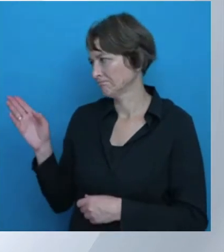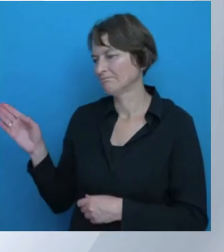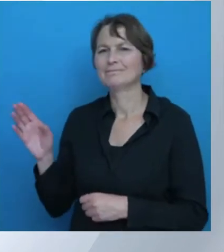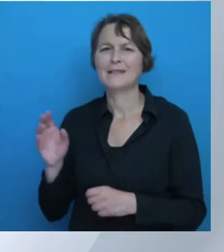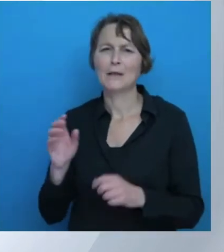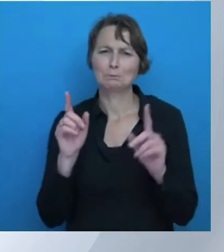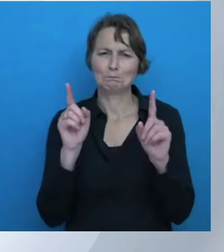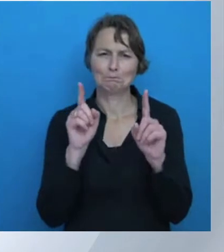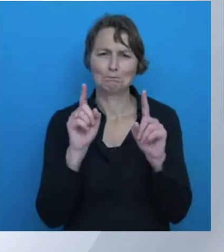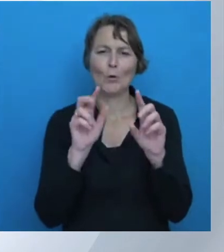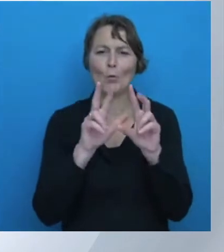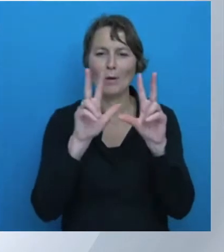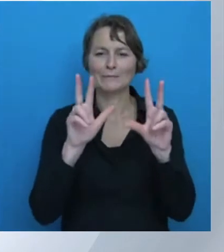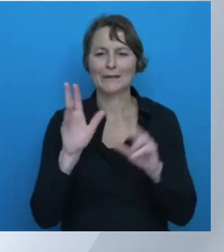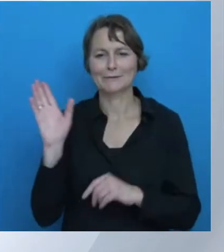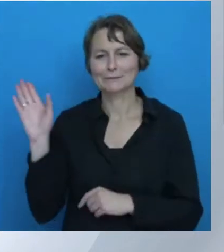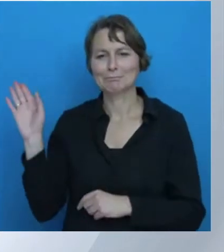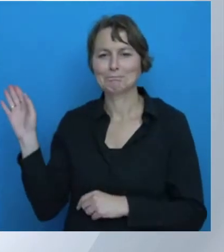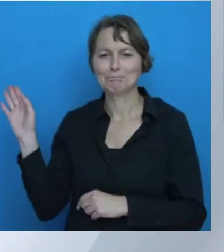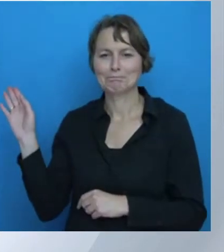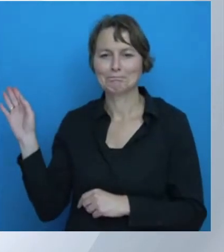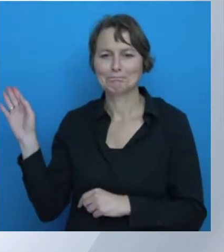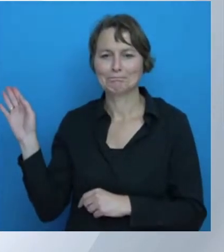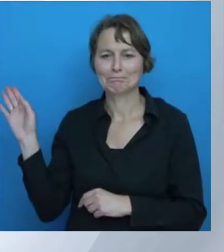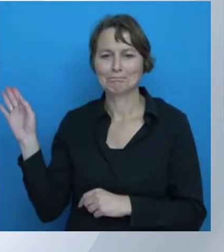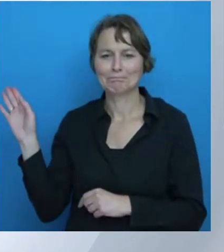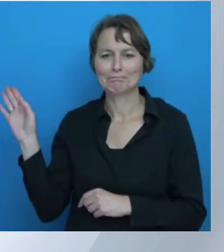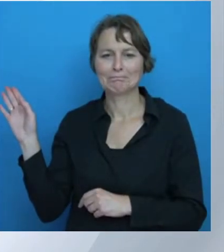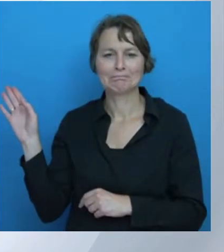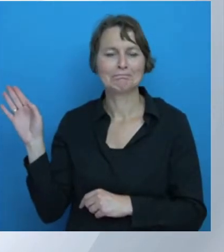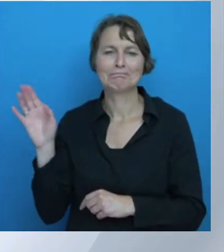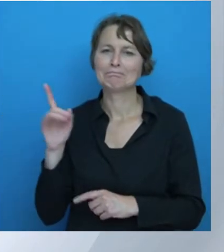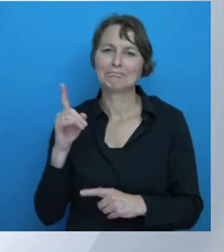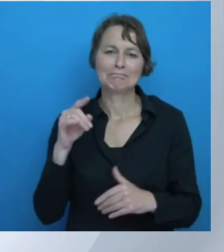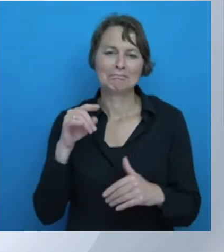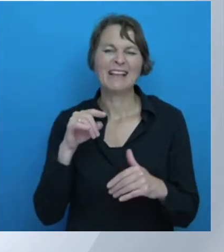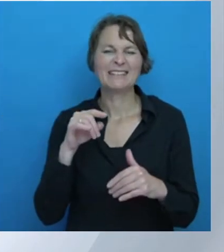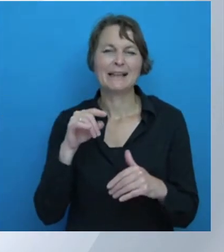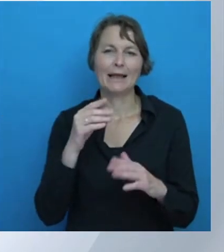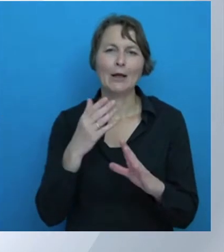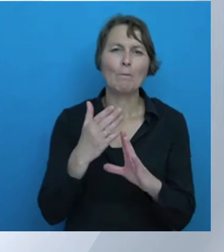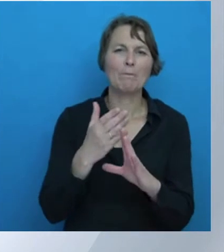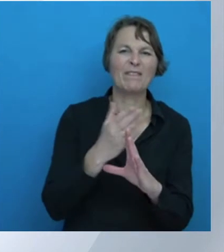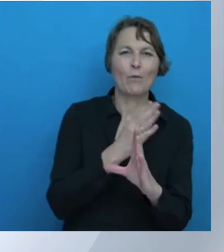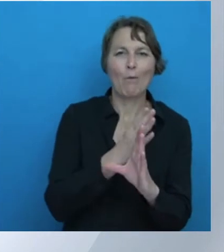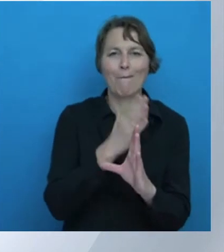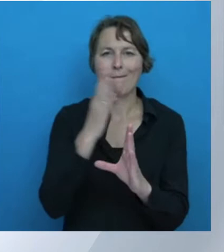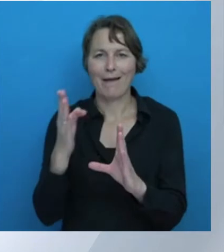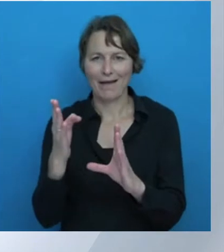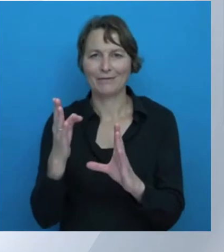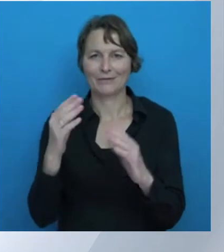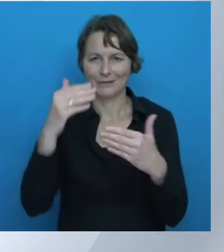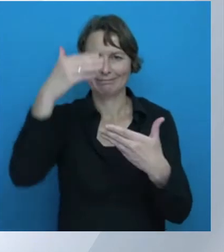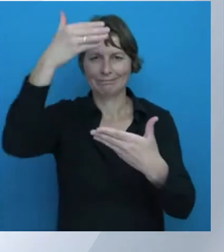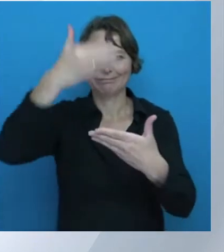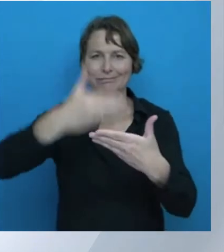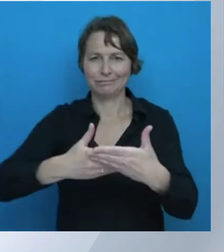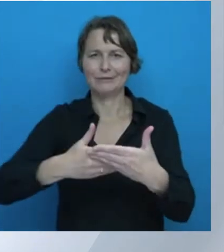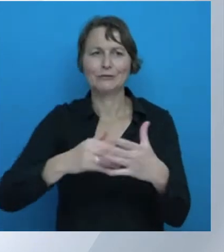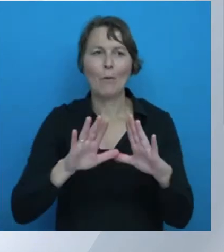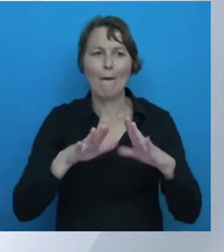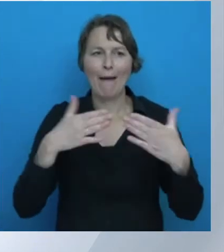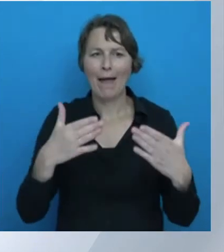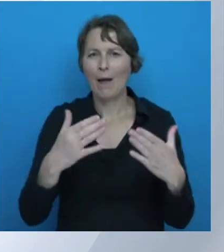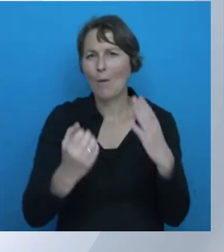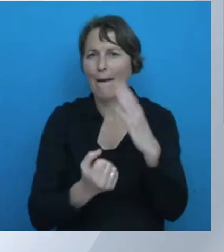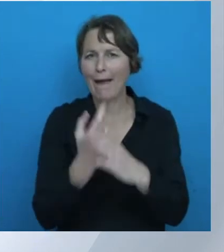called City Lights. It's a nice little inaccessible before and after page to show you how to test using the bolt-on tool sets. And